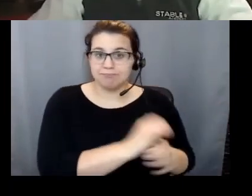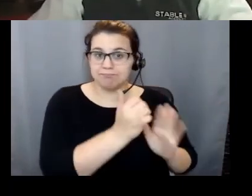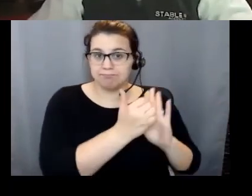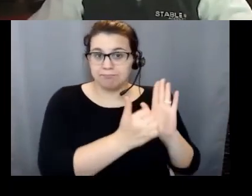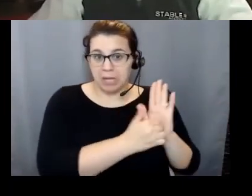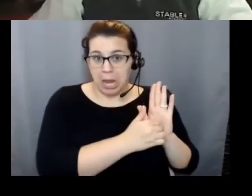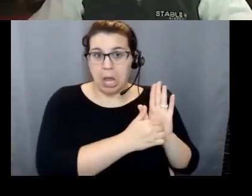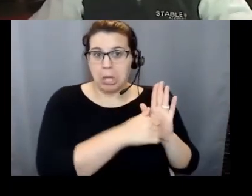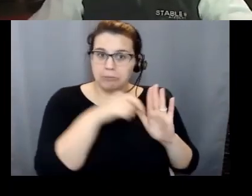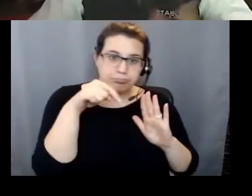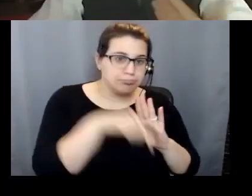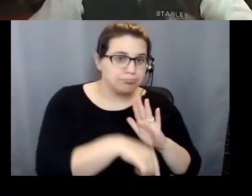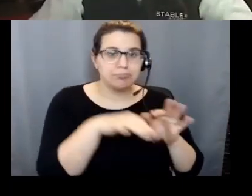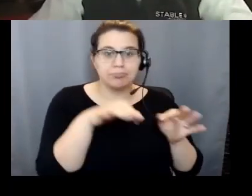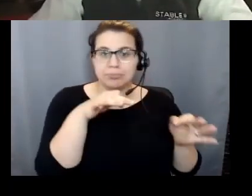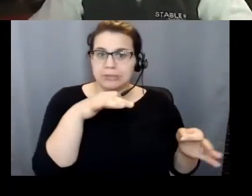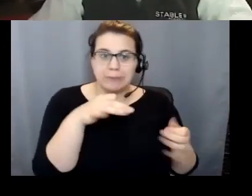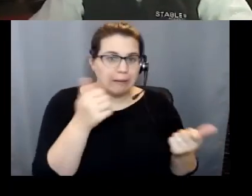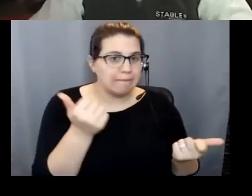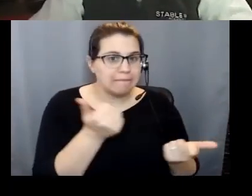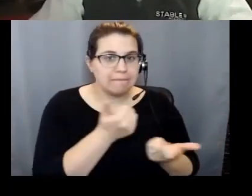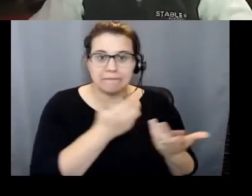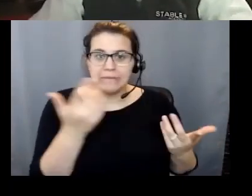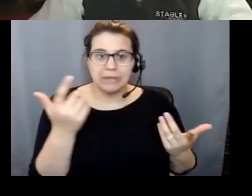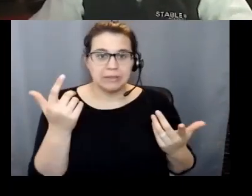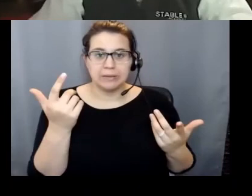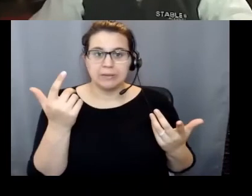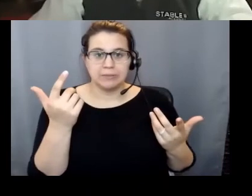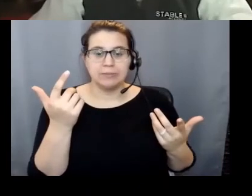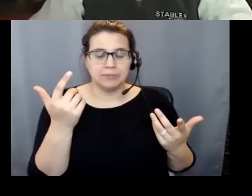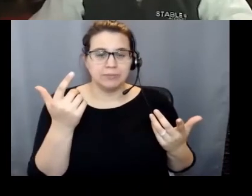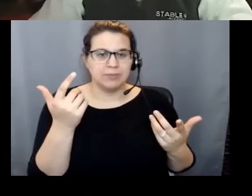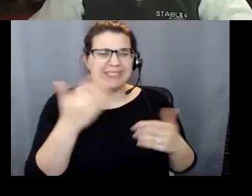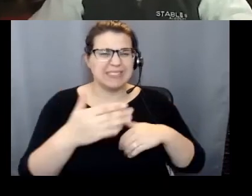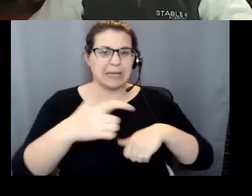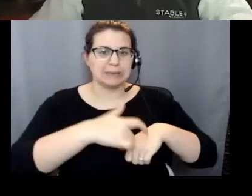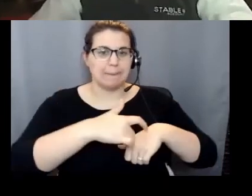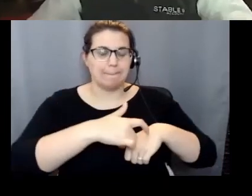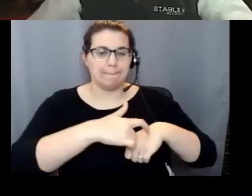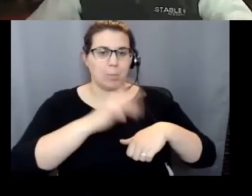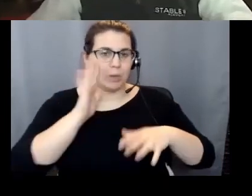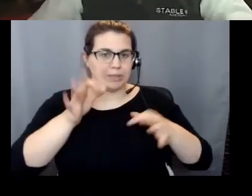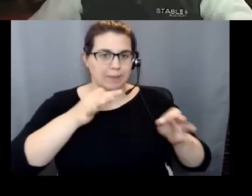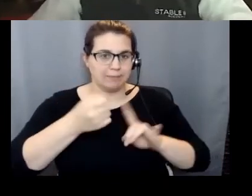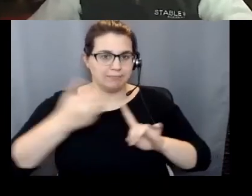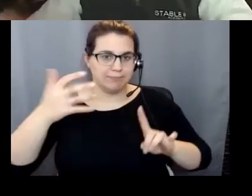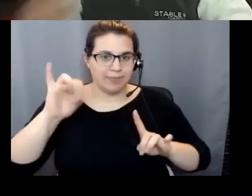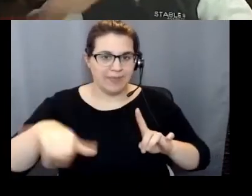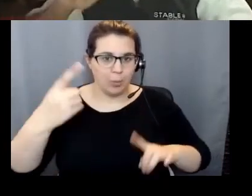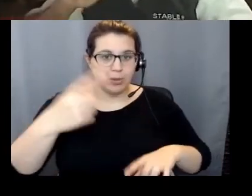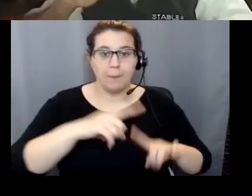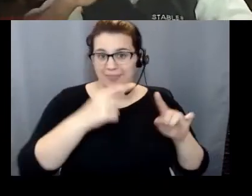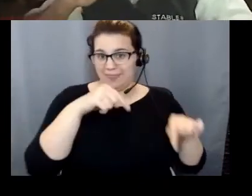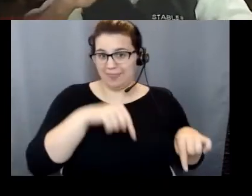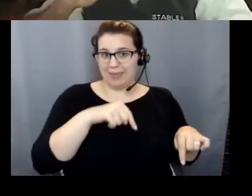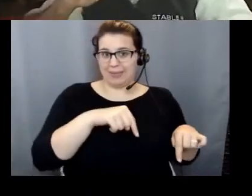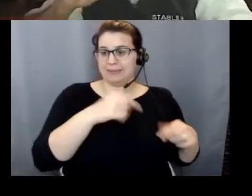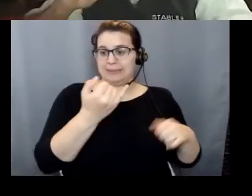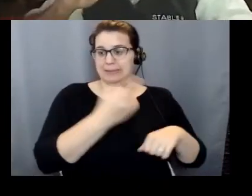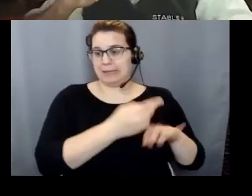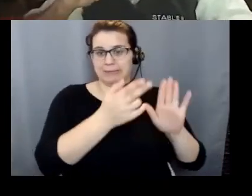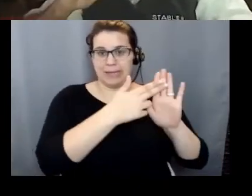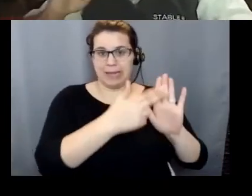in detail on the next webinar series that we do. But this is really what there is